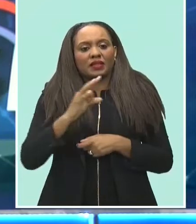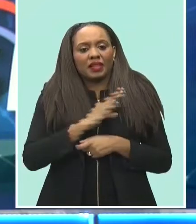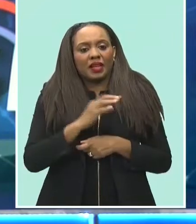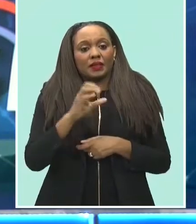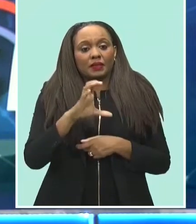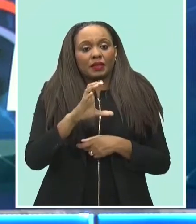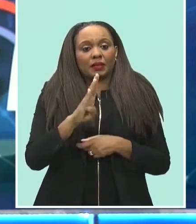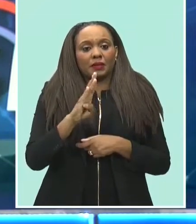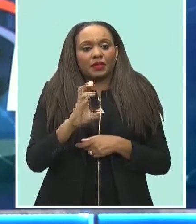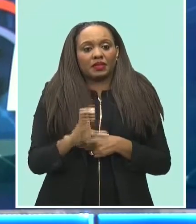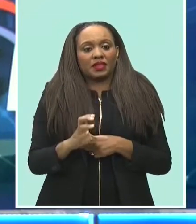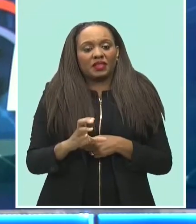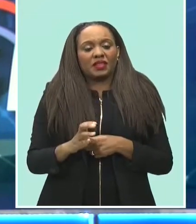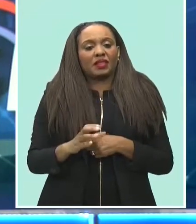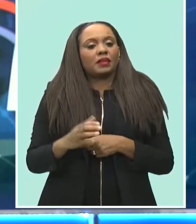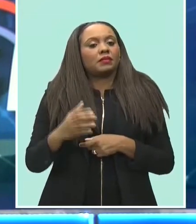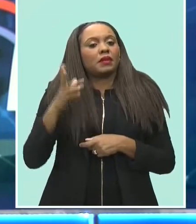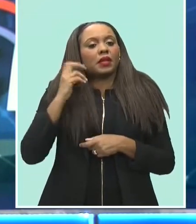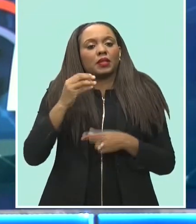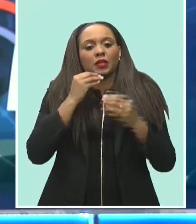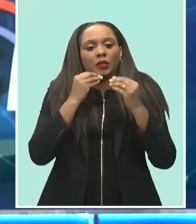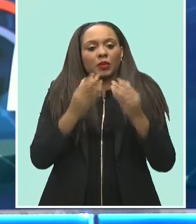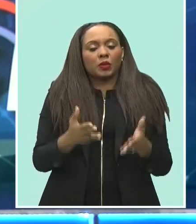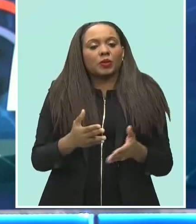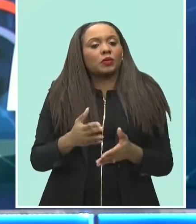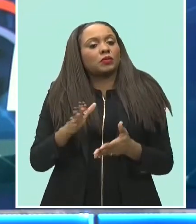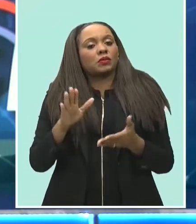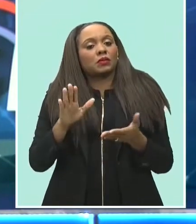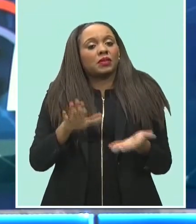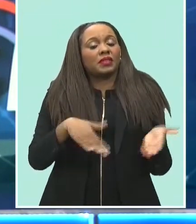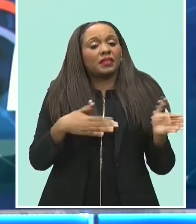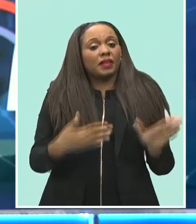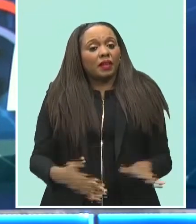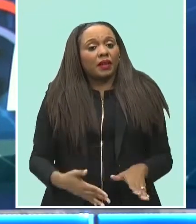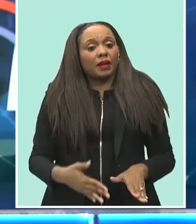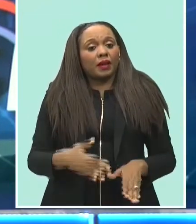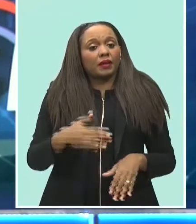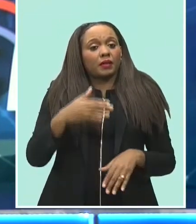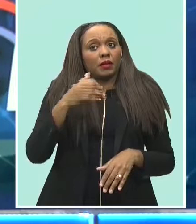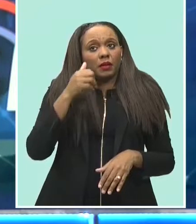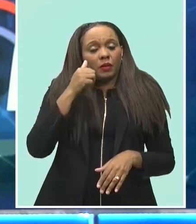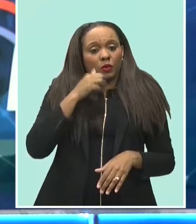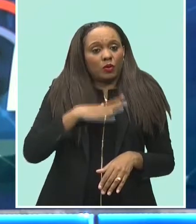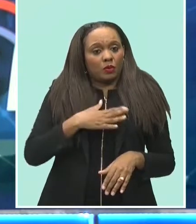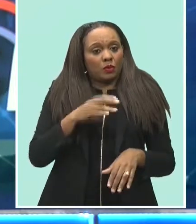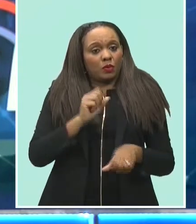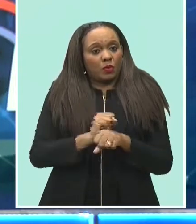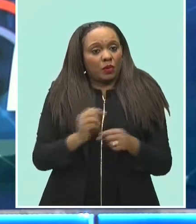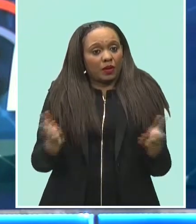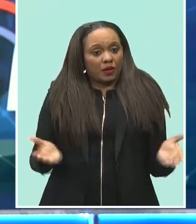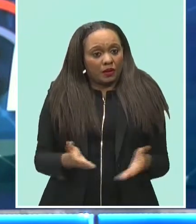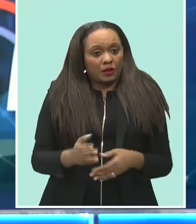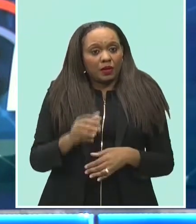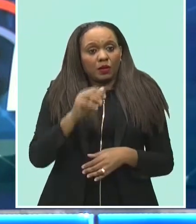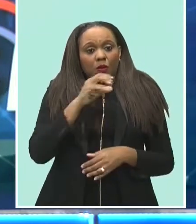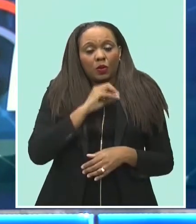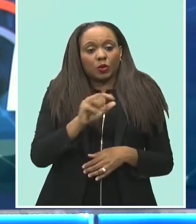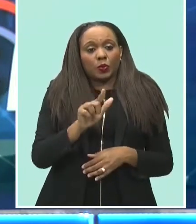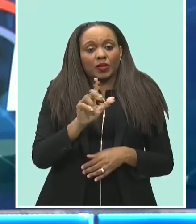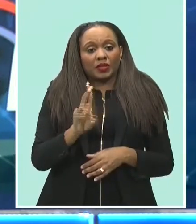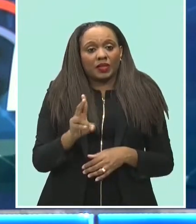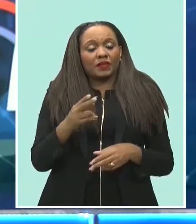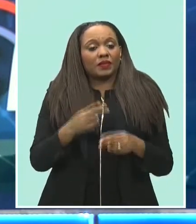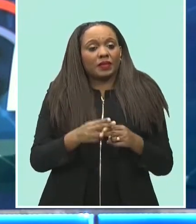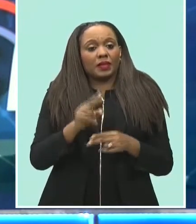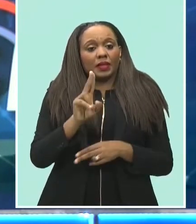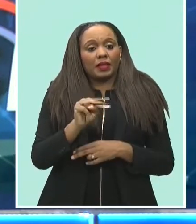Broadcasting Corporation received news of the death of a colleague, 27-year-old Nyoka Howard, and her 5-year-old son